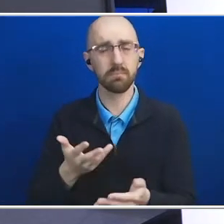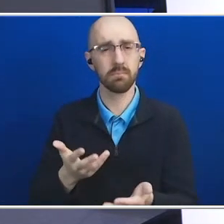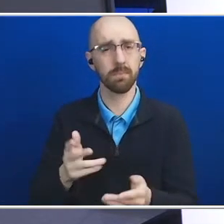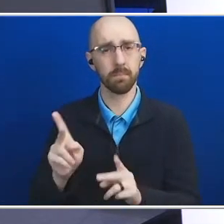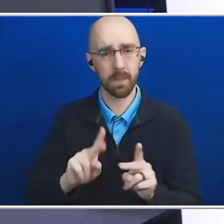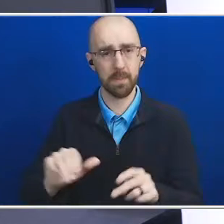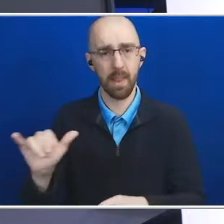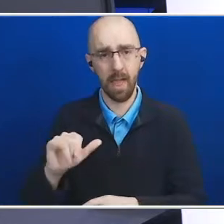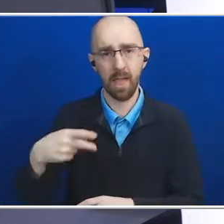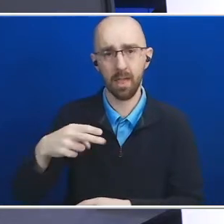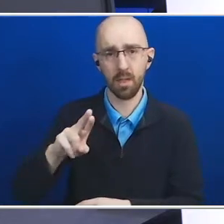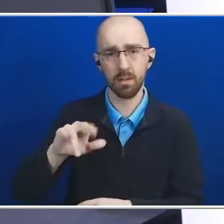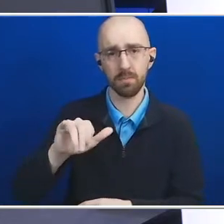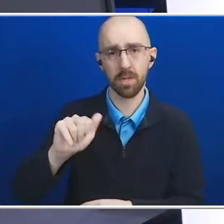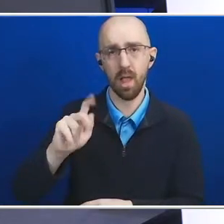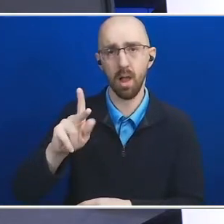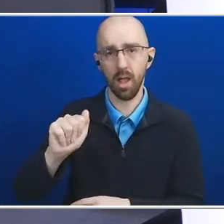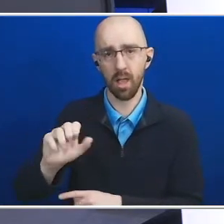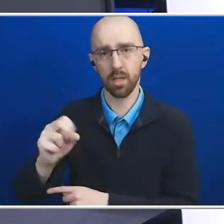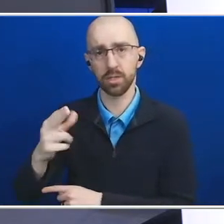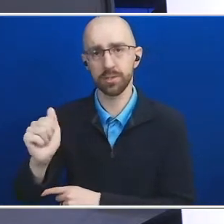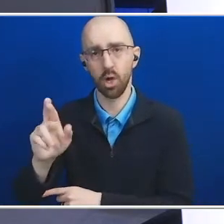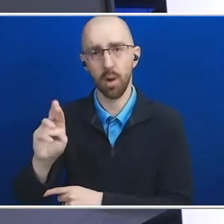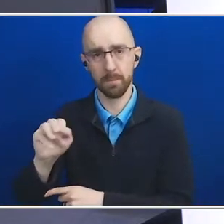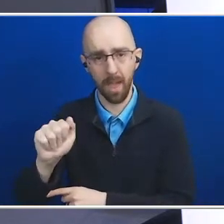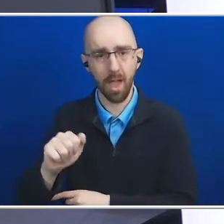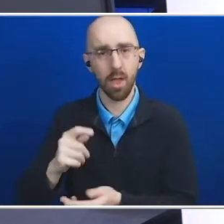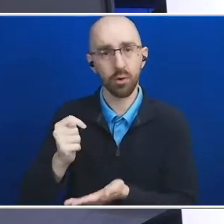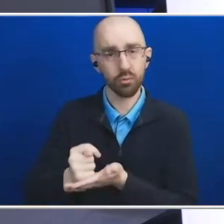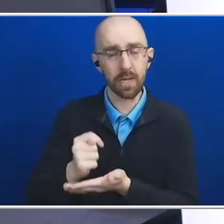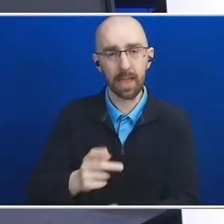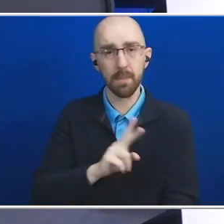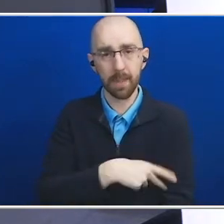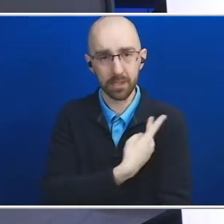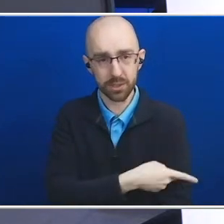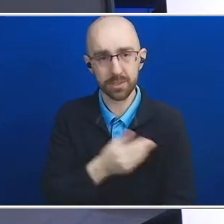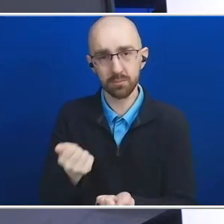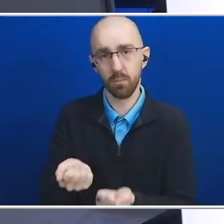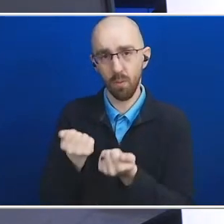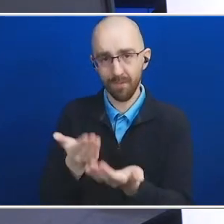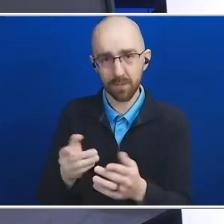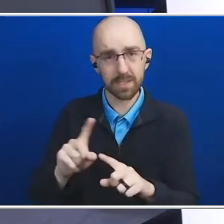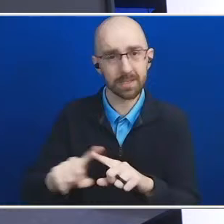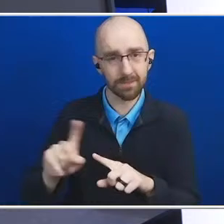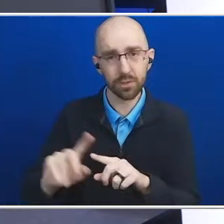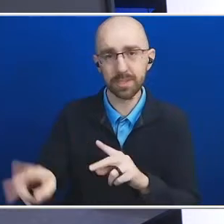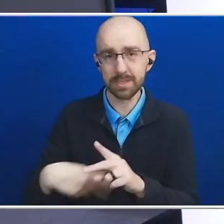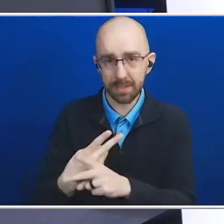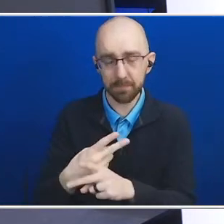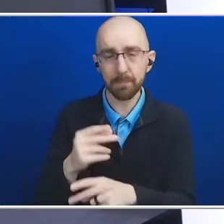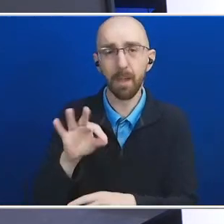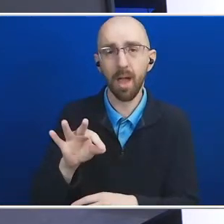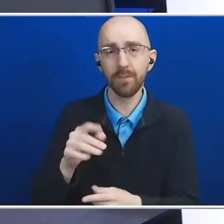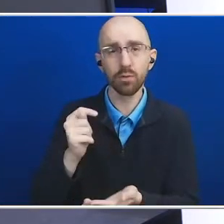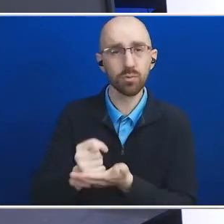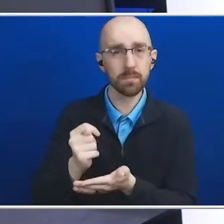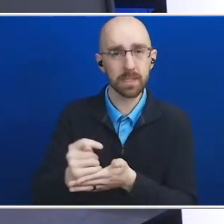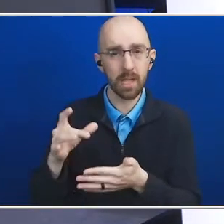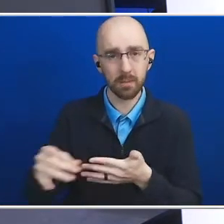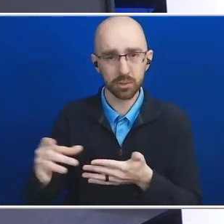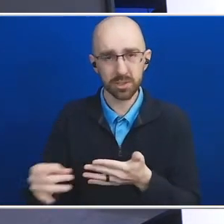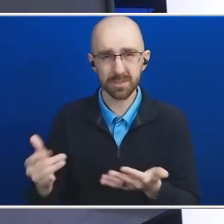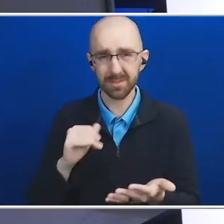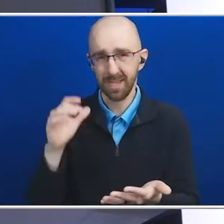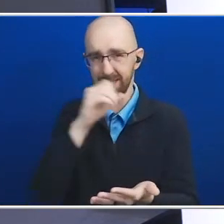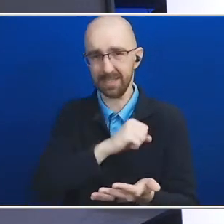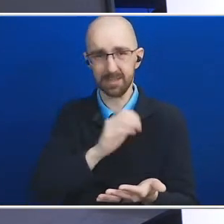Sharma Absolutely. Treating patients and offering different types of treatment options. Yep. I guess those would help address some of